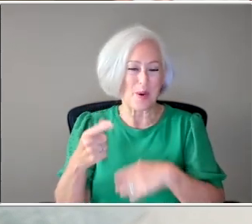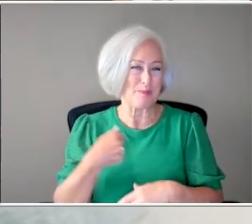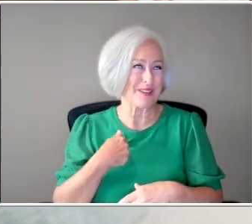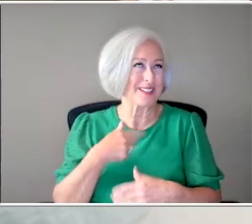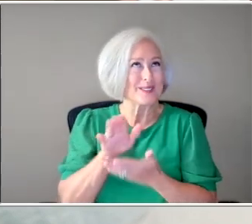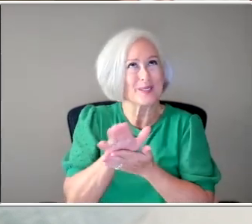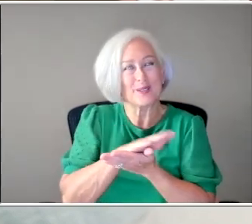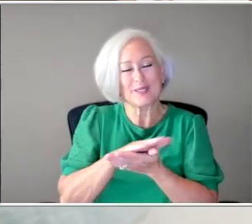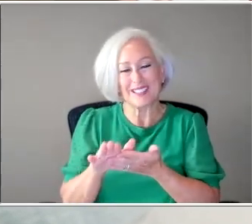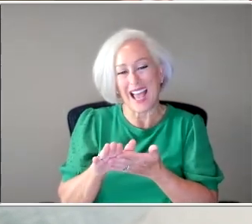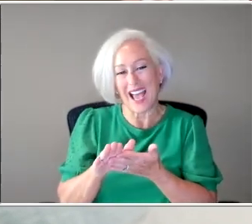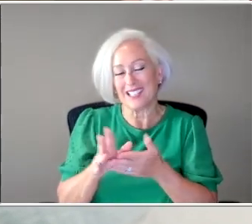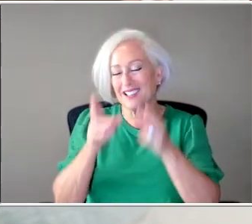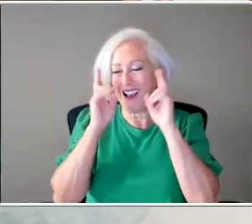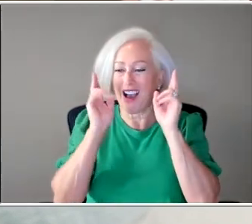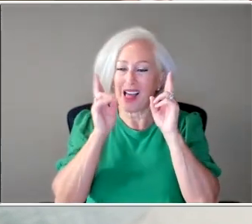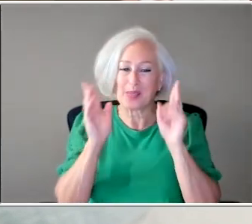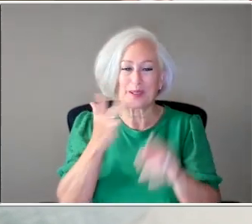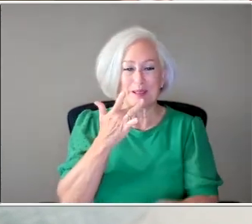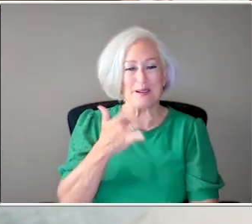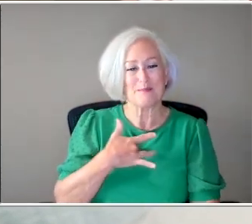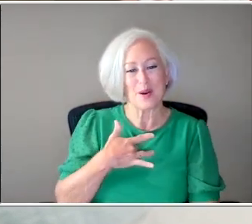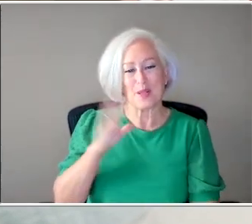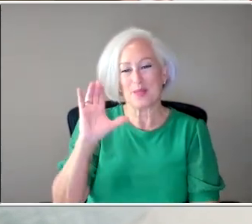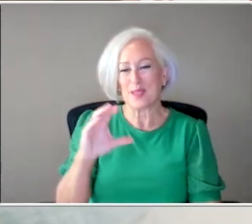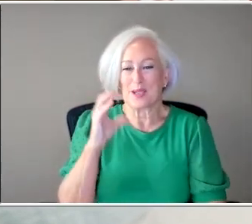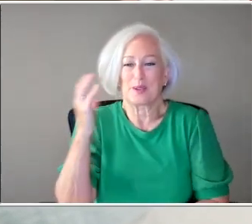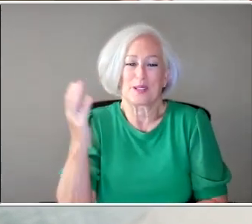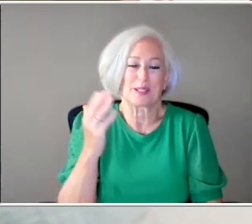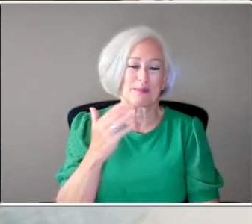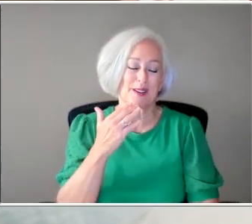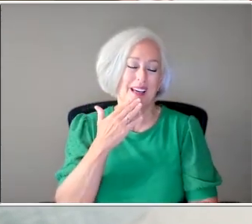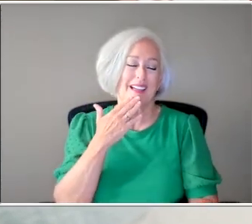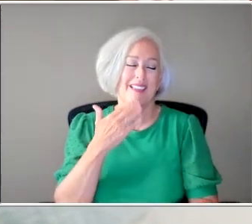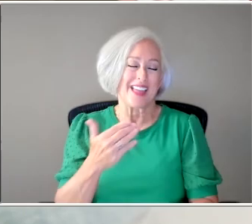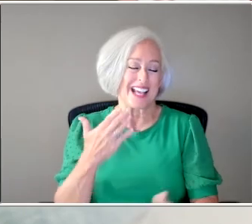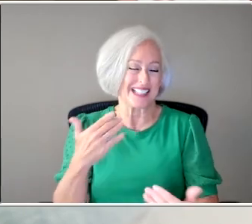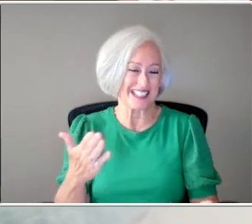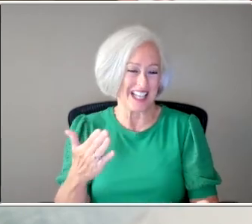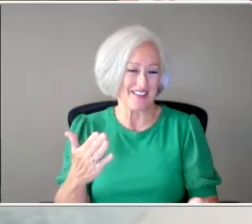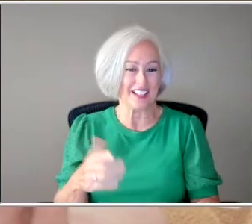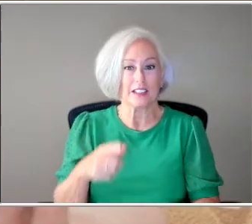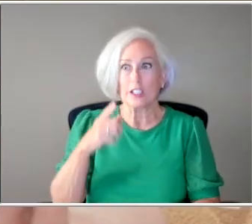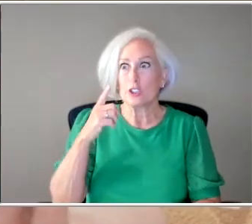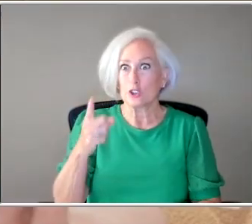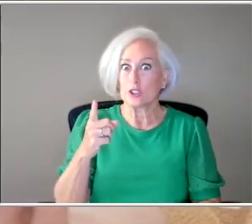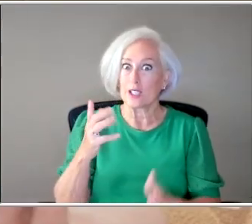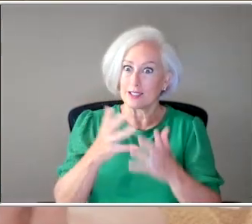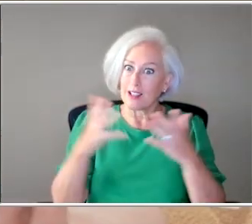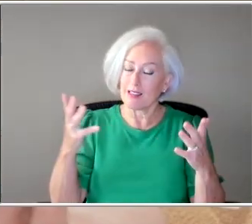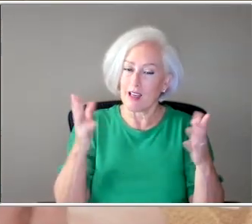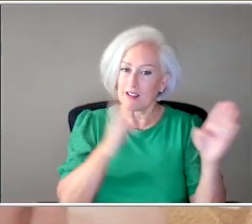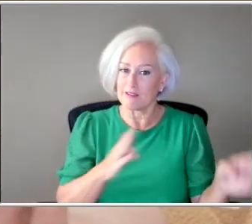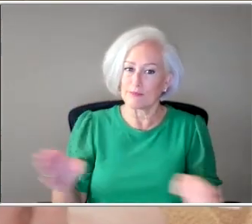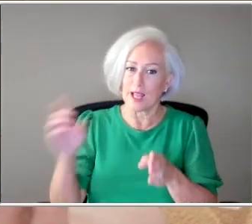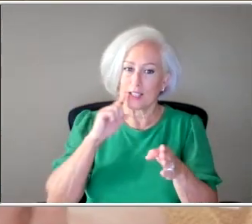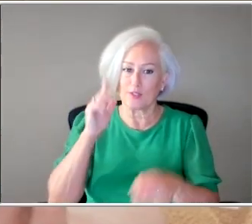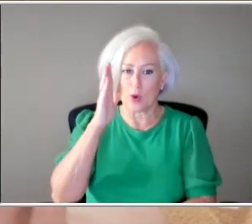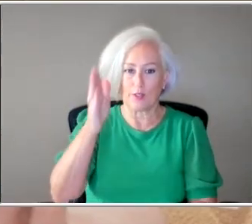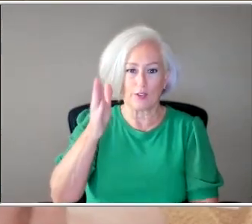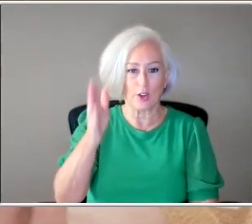my birthday, Christmas, Thanksgiving. And she has big plans for the future. I want to move to New